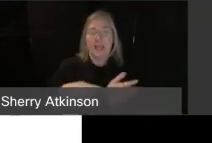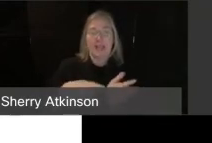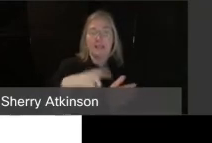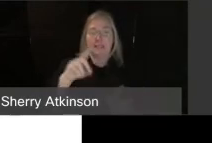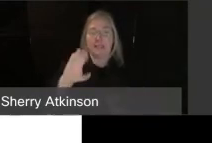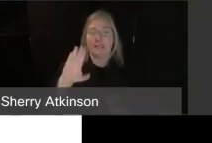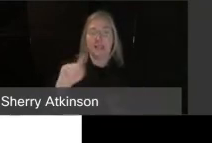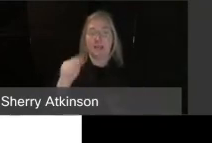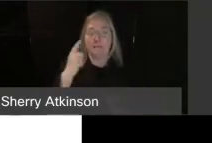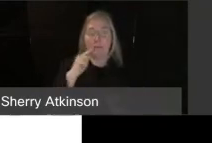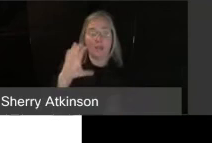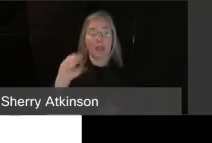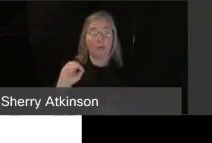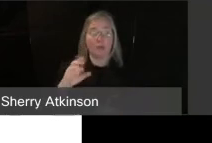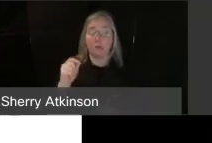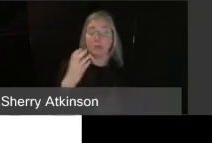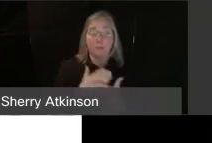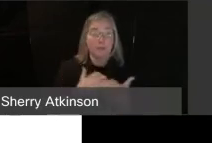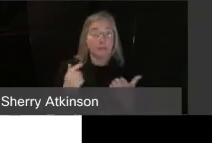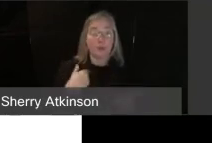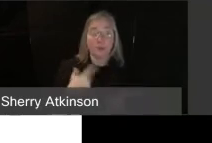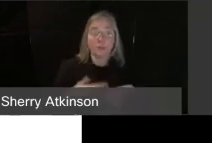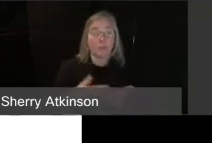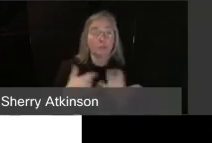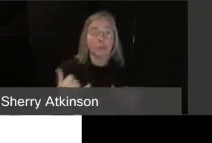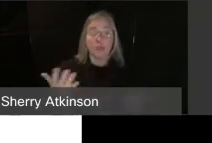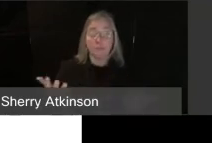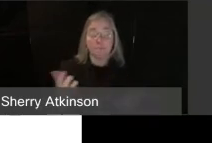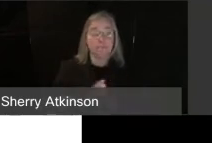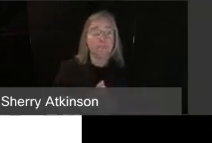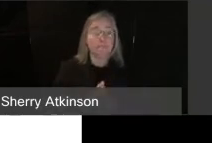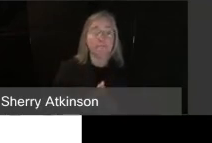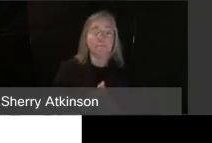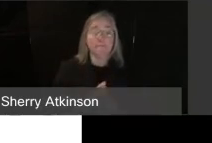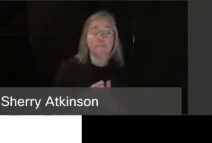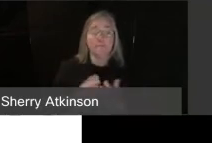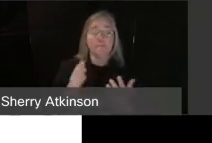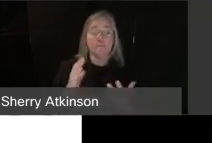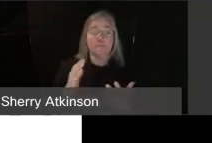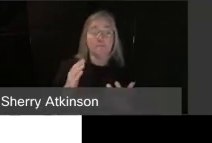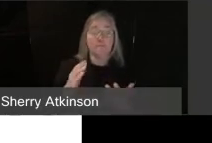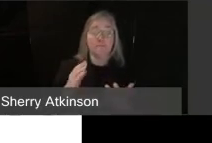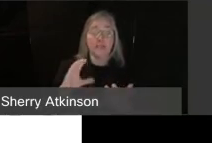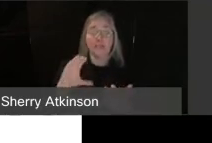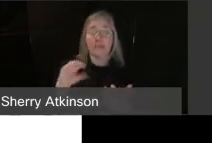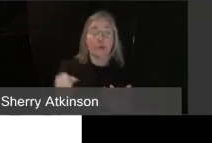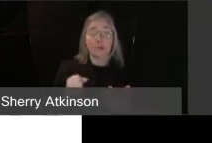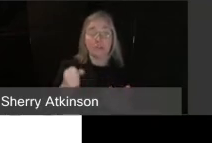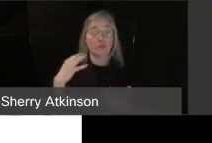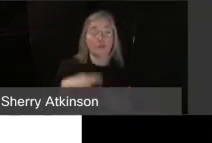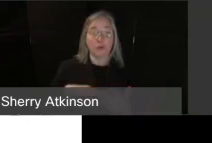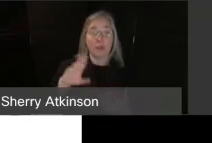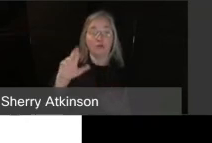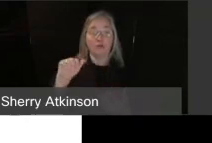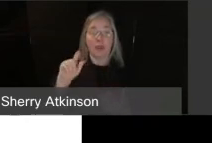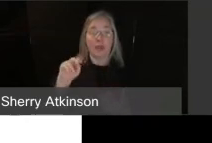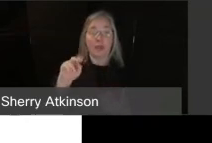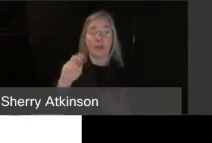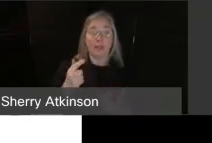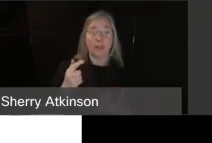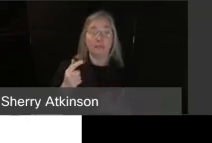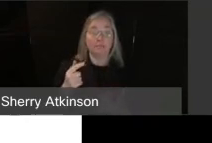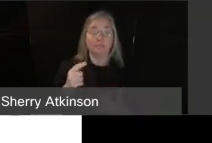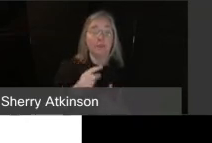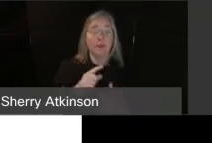So some of the things I'm going to discuss today is the county's credit rating. Also,